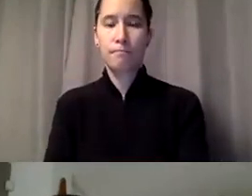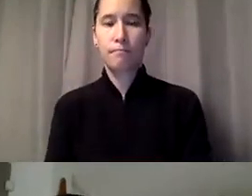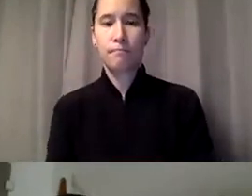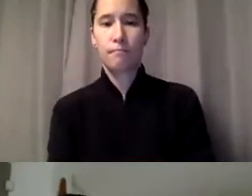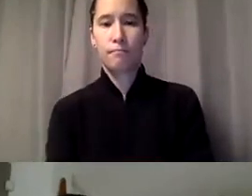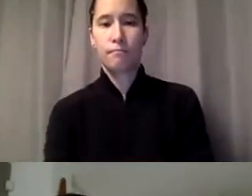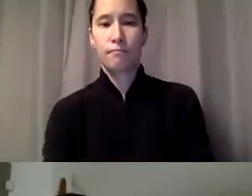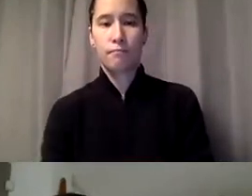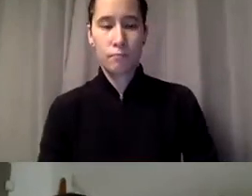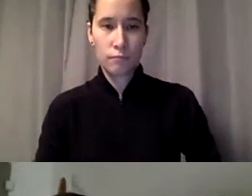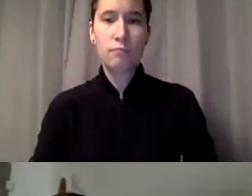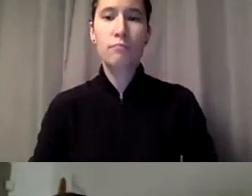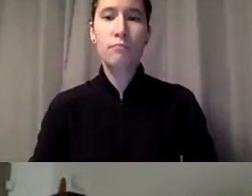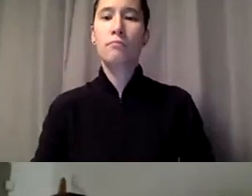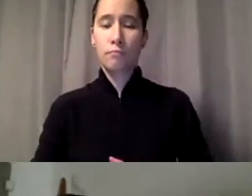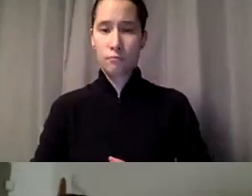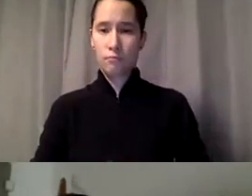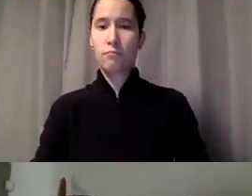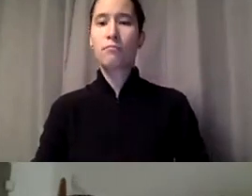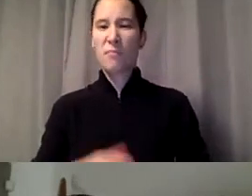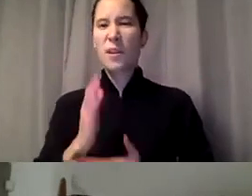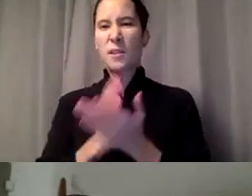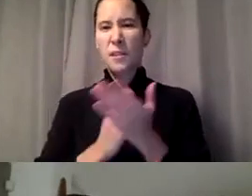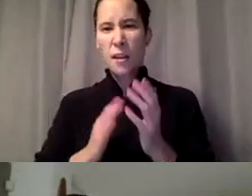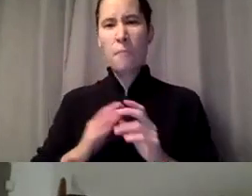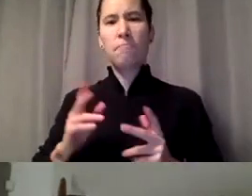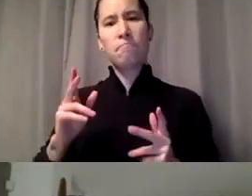There are some situations that